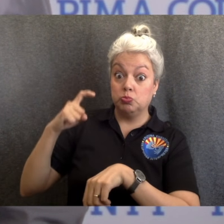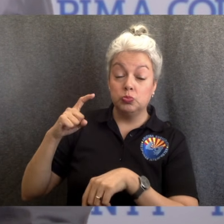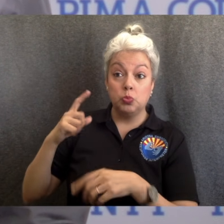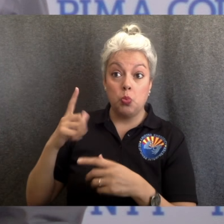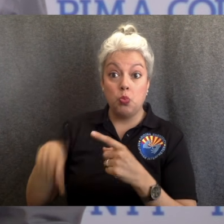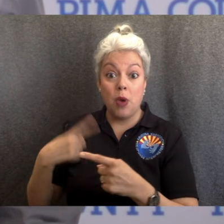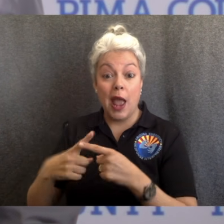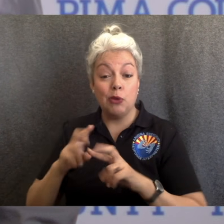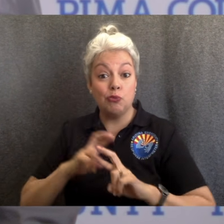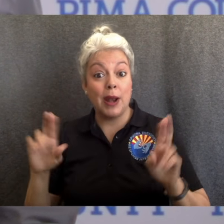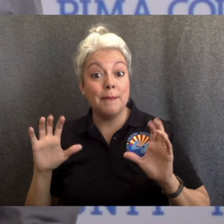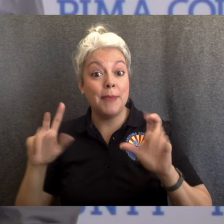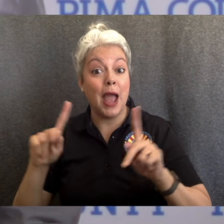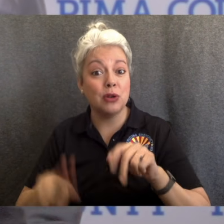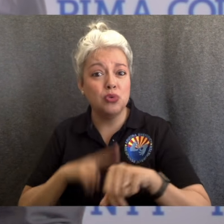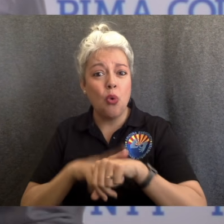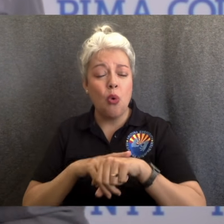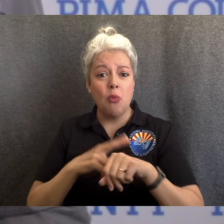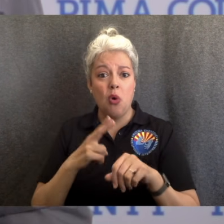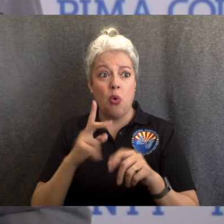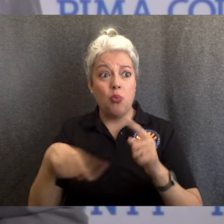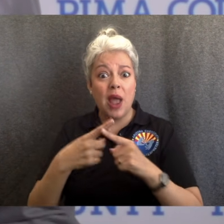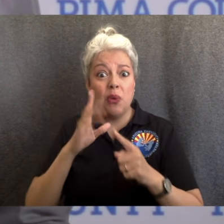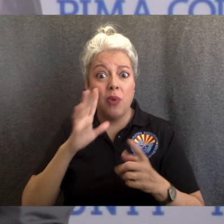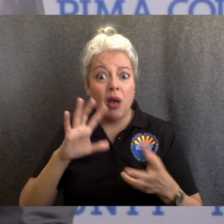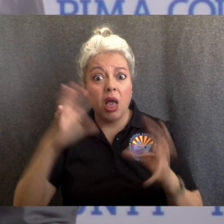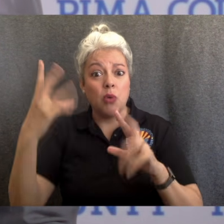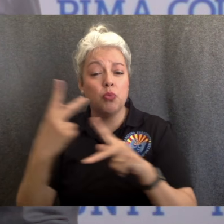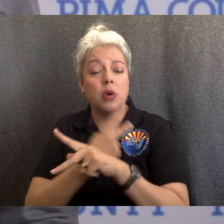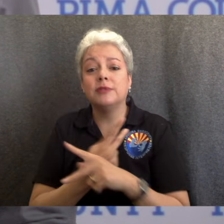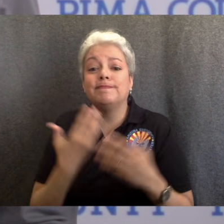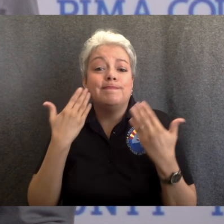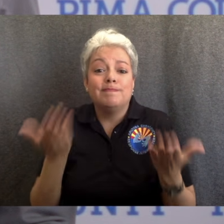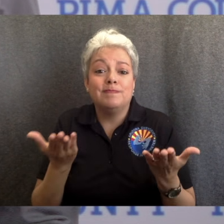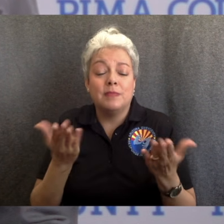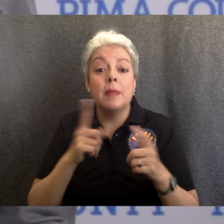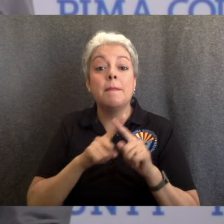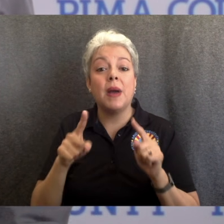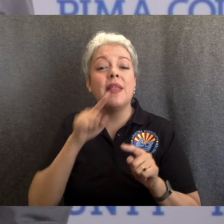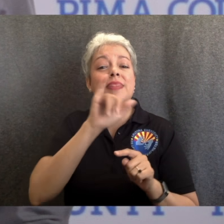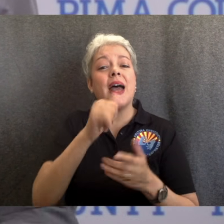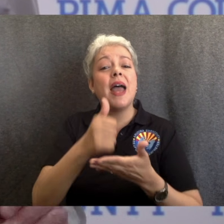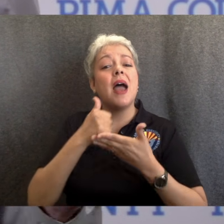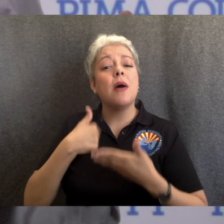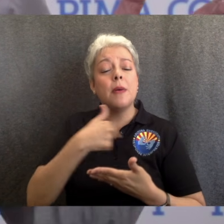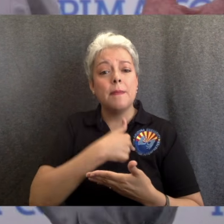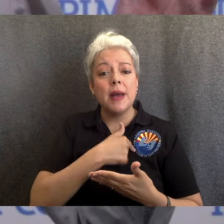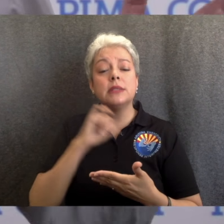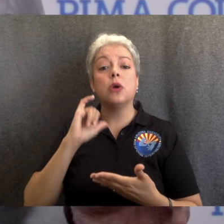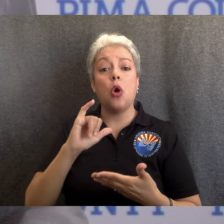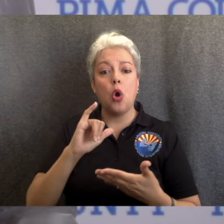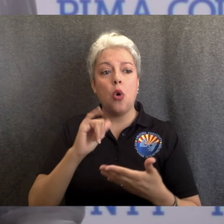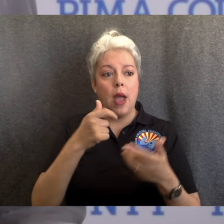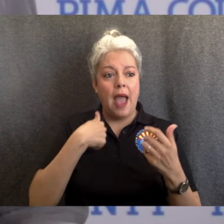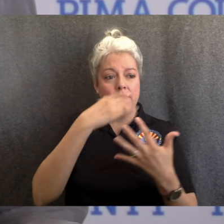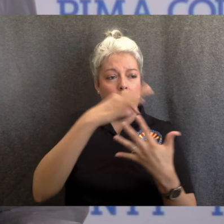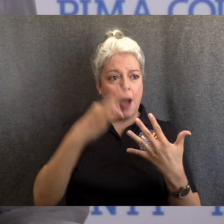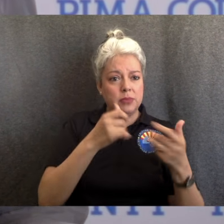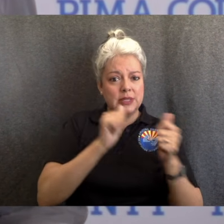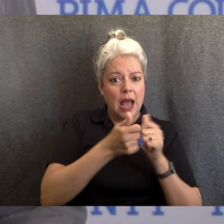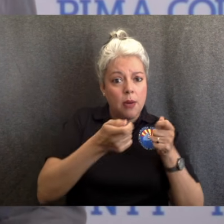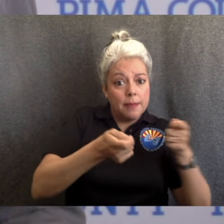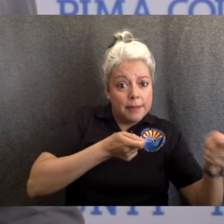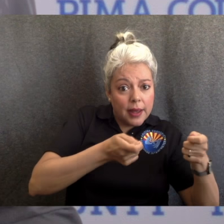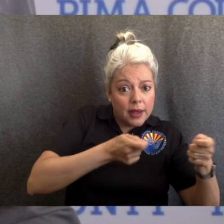knowing if we do this, we'll cut the curve in half. Or if we do that, meaning, for example,